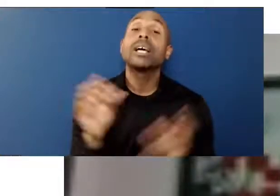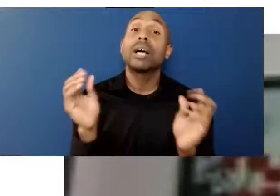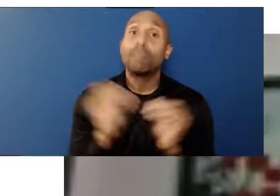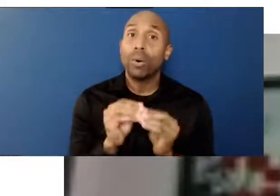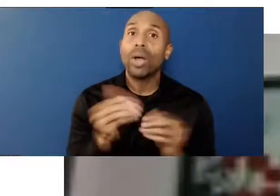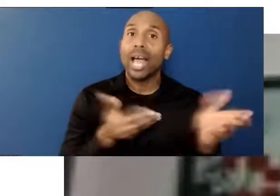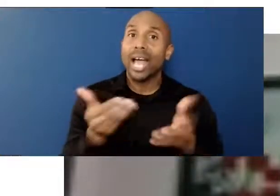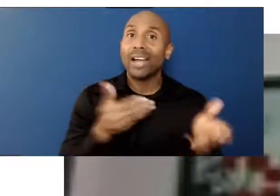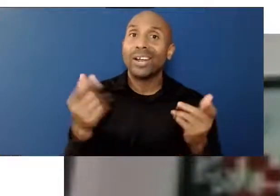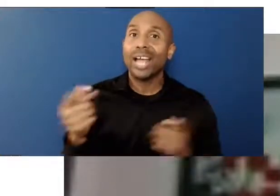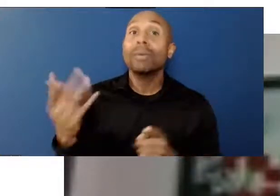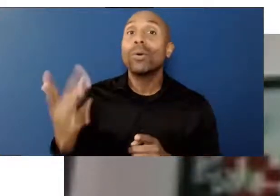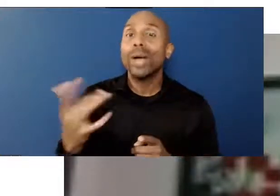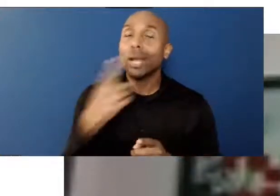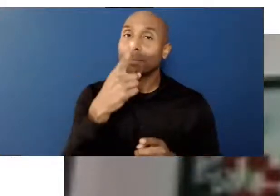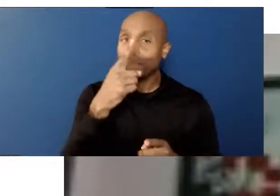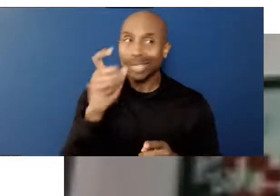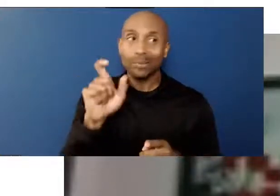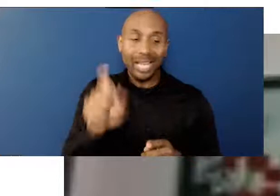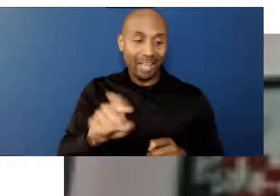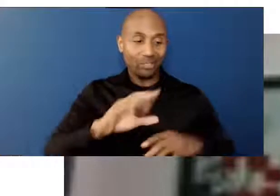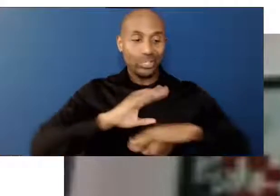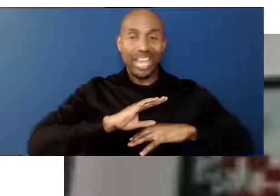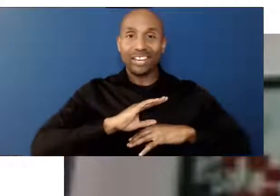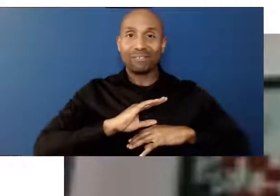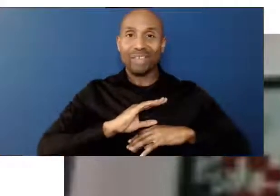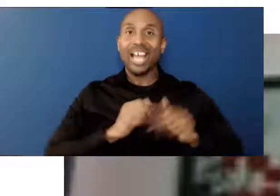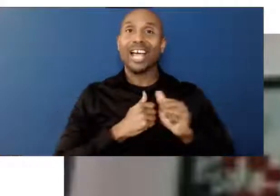us meet our legislative obligations as